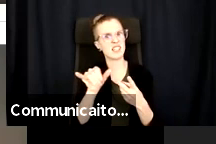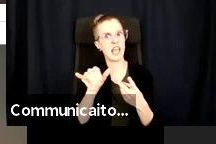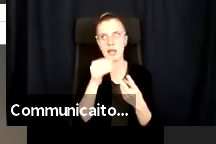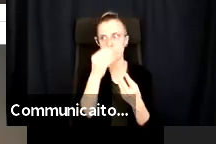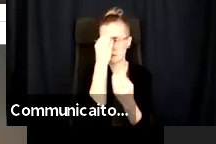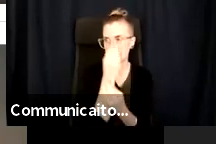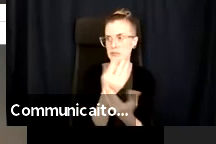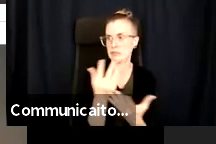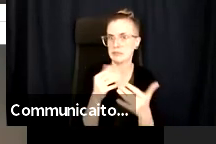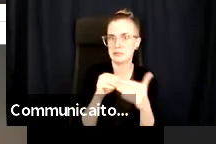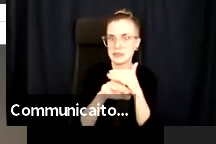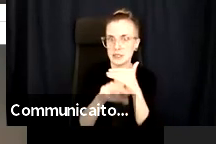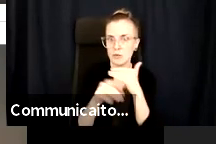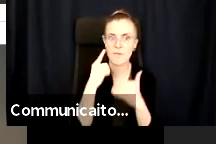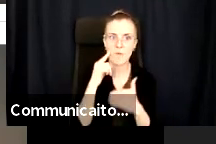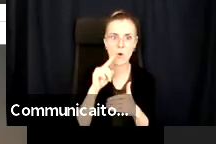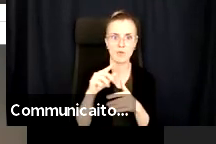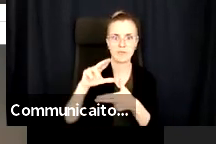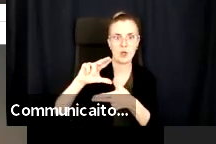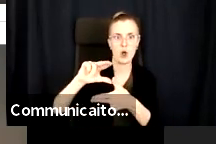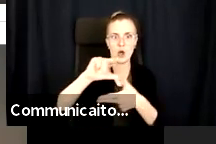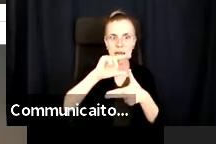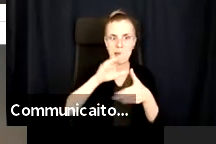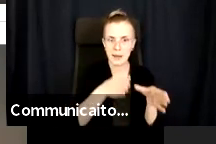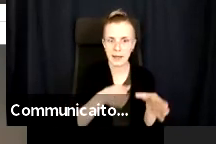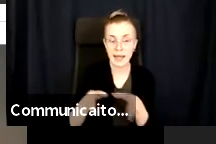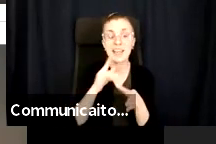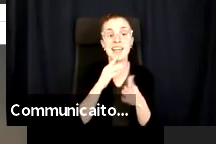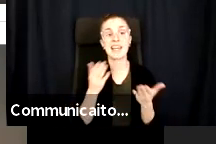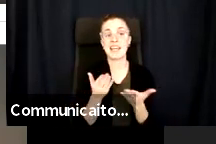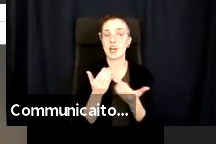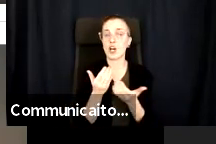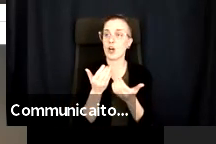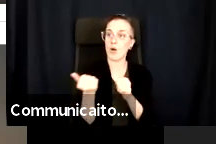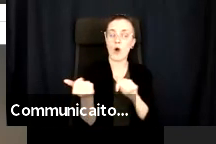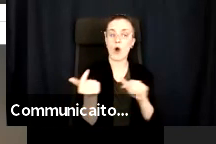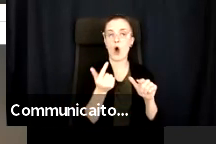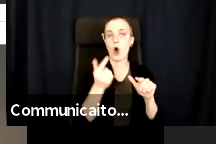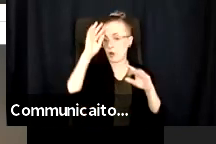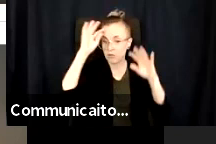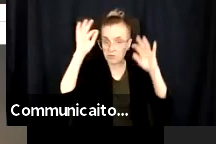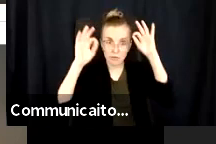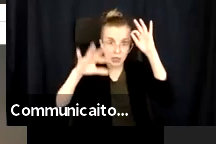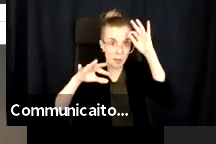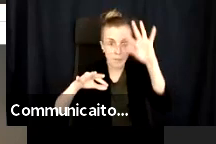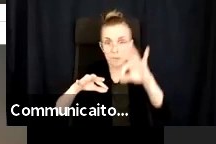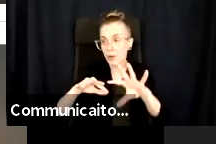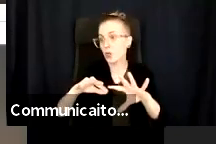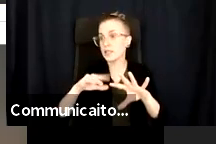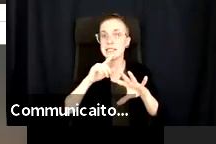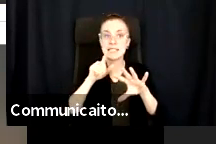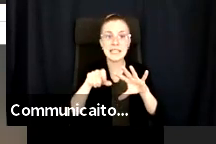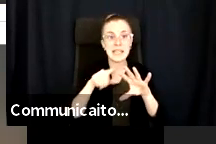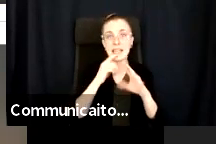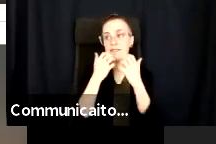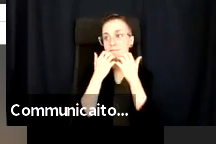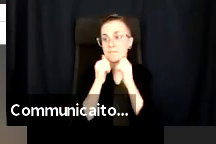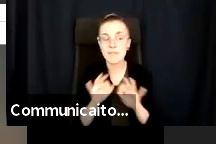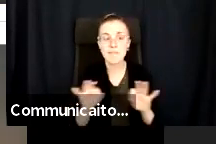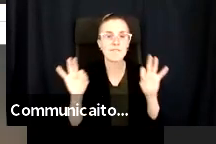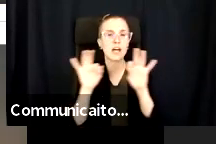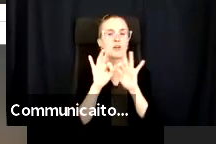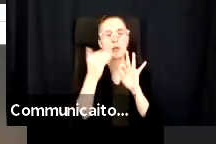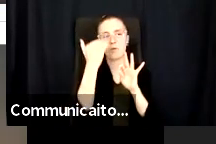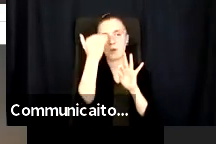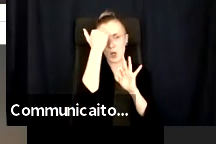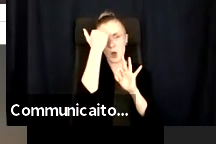input is needed. Here, everyone's input is valued. We're at the table and we know we make a difference and we're empowered